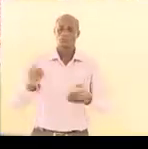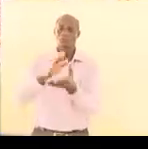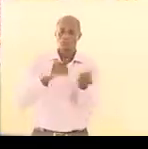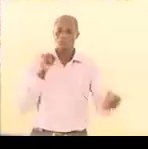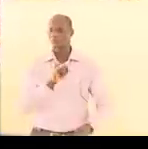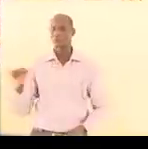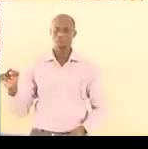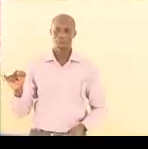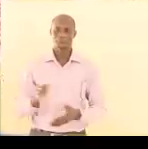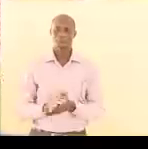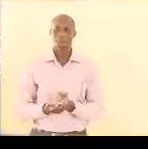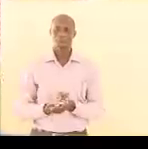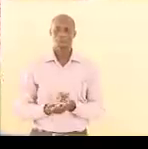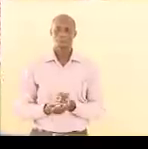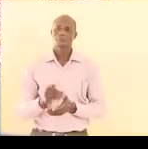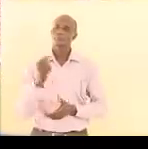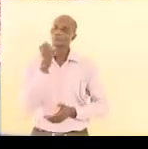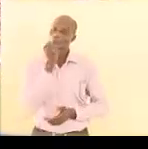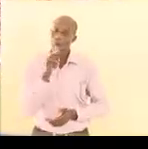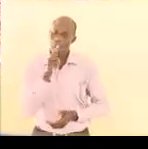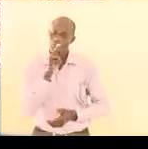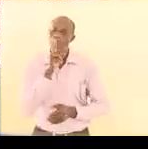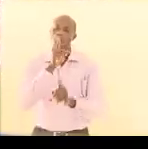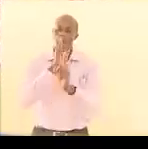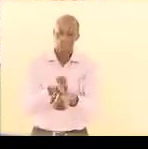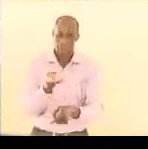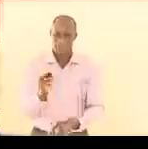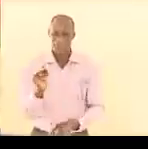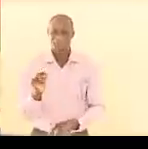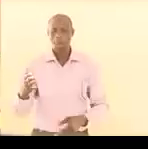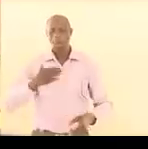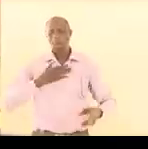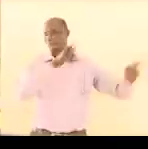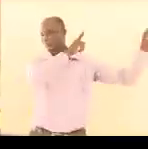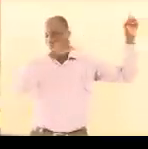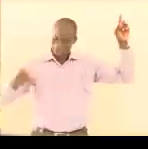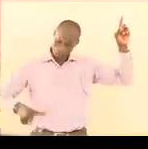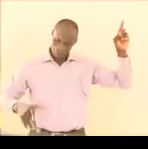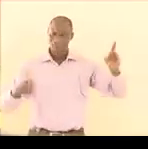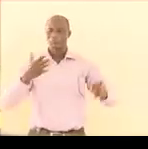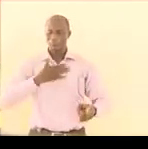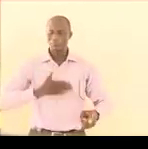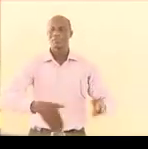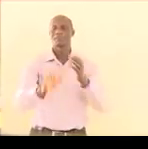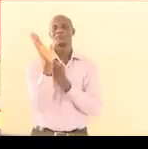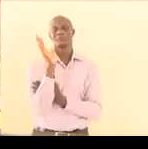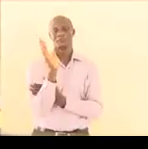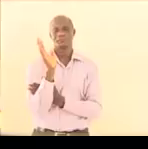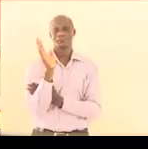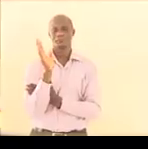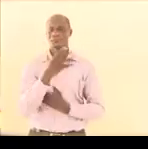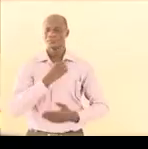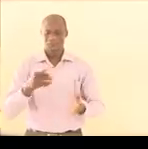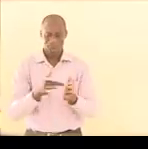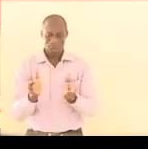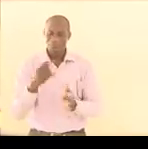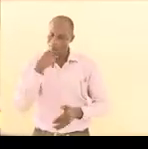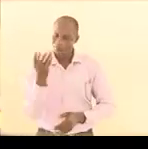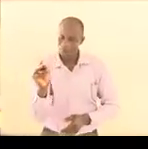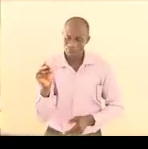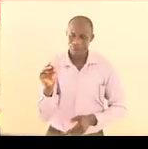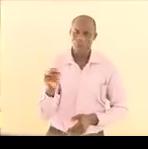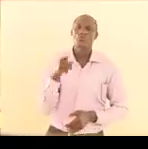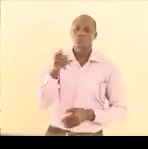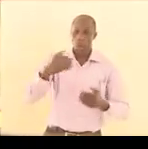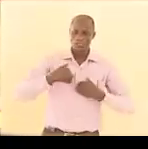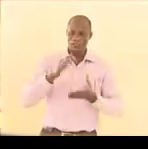but believing." Thomas answered him, "My Lord and my God." And Jesus said